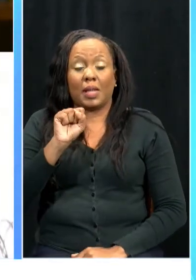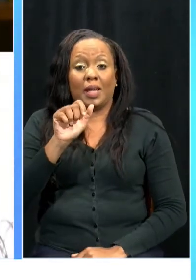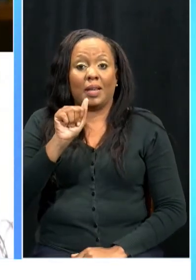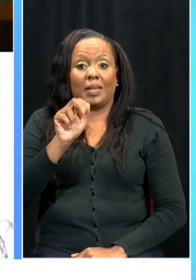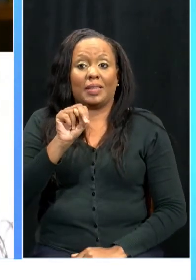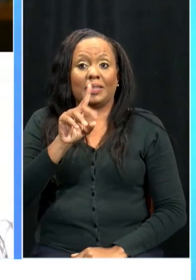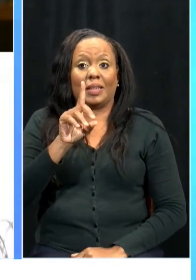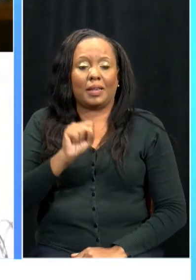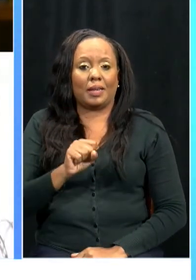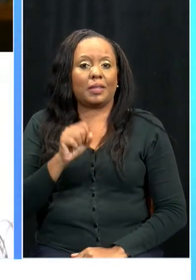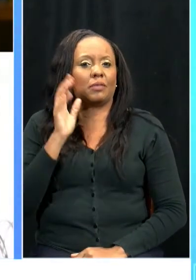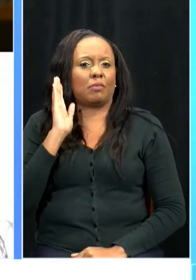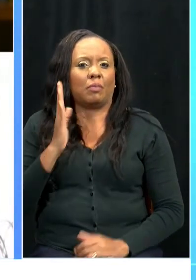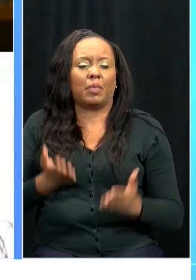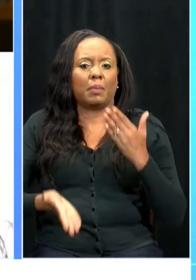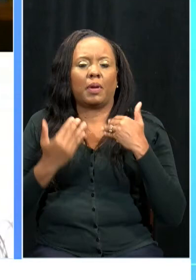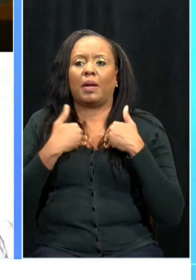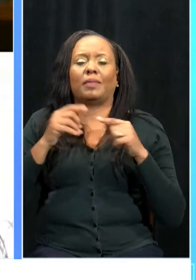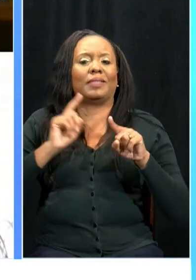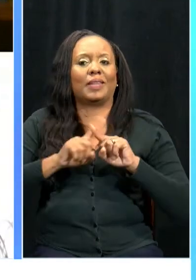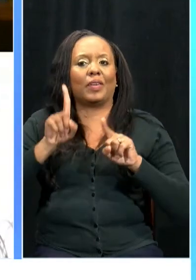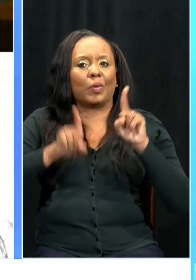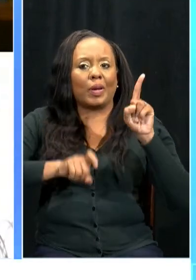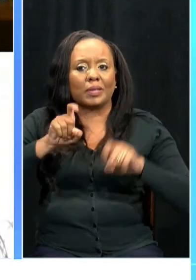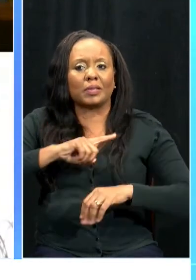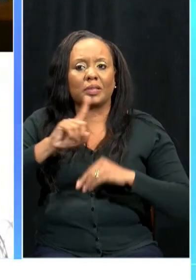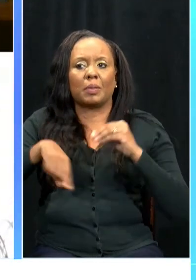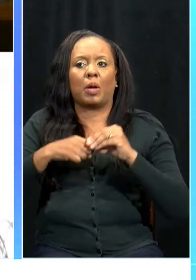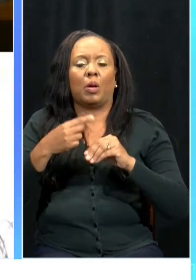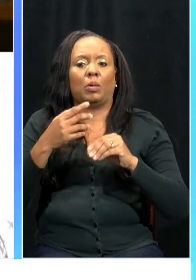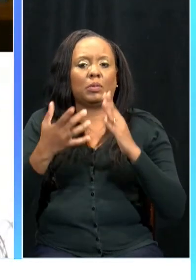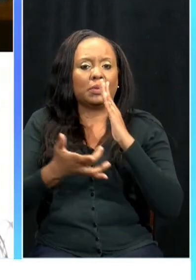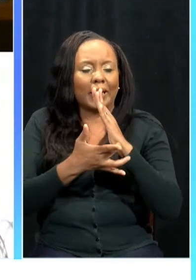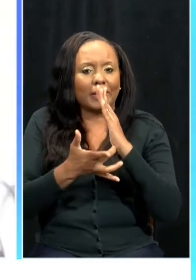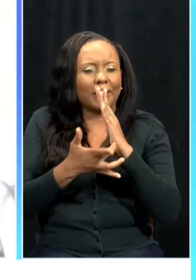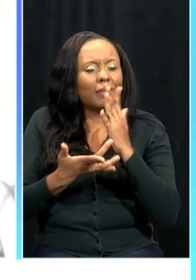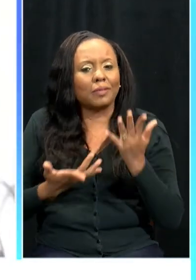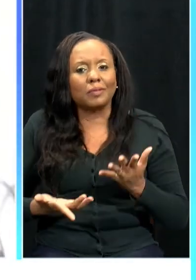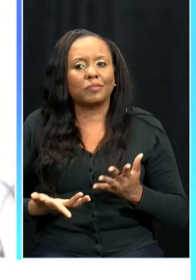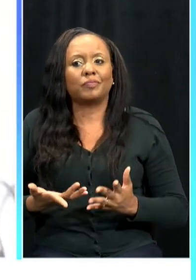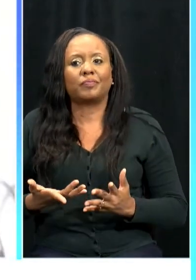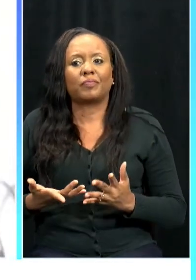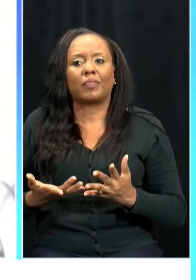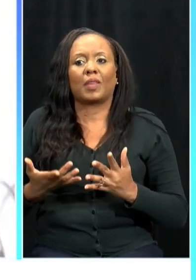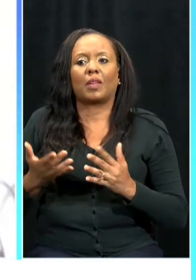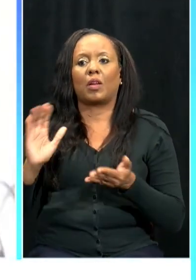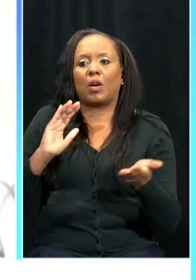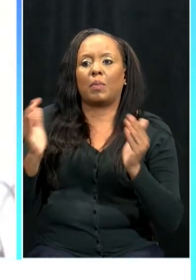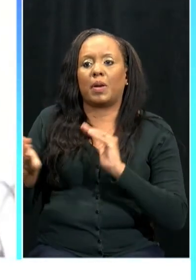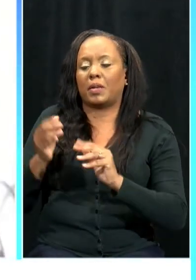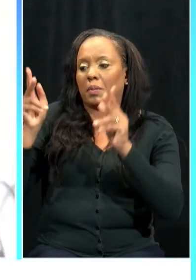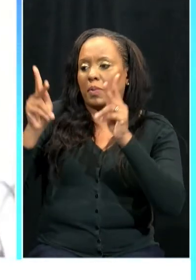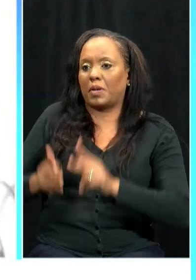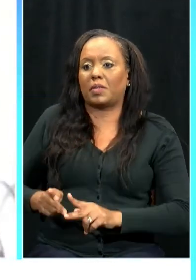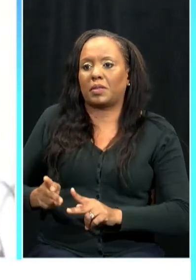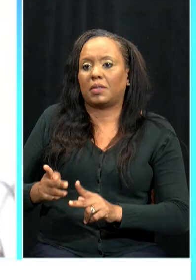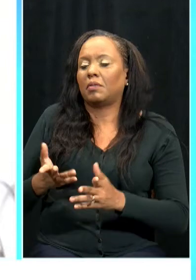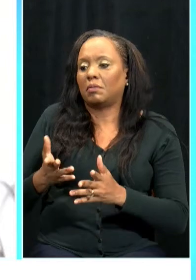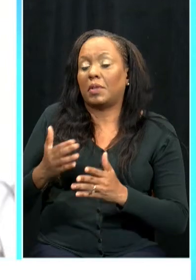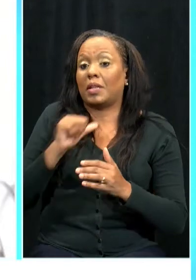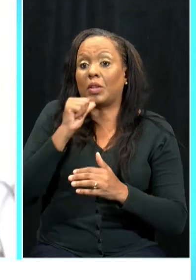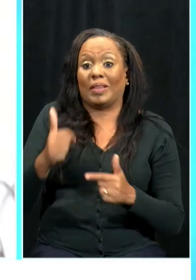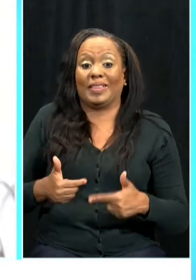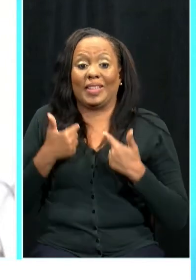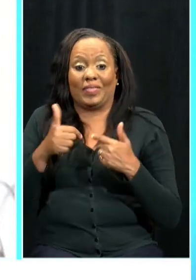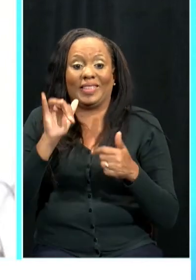to leverage technology or different questions with regard to leveraging technology than somebody who's not in Silver Sands will have.